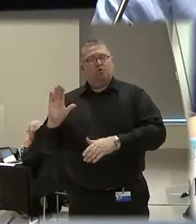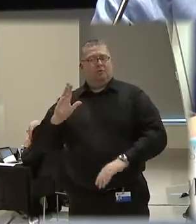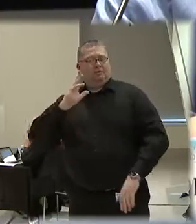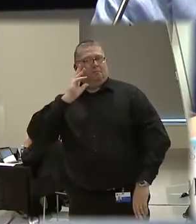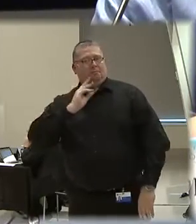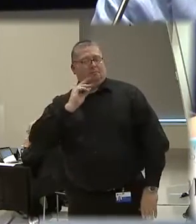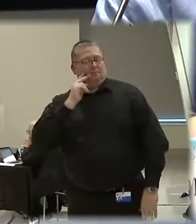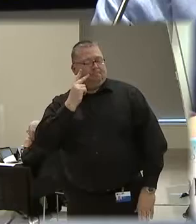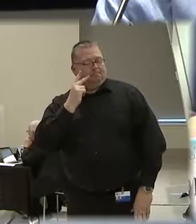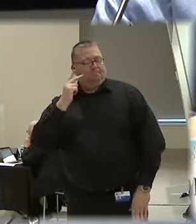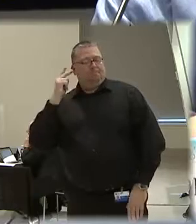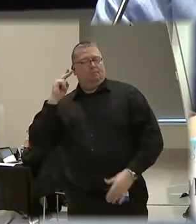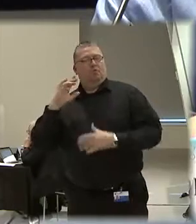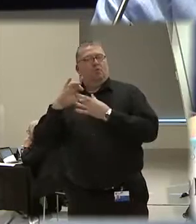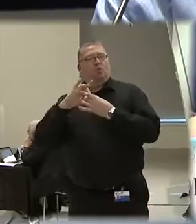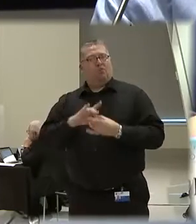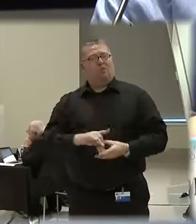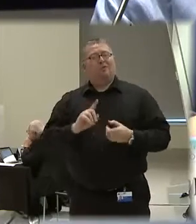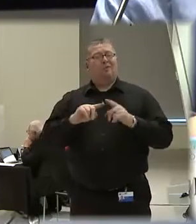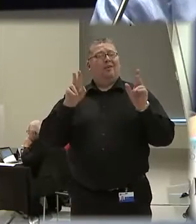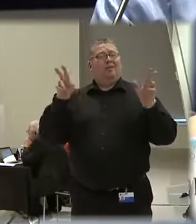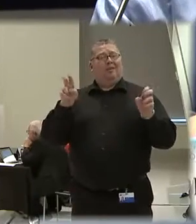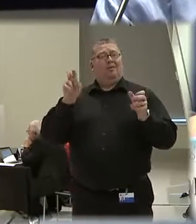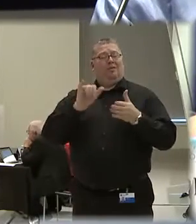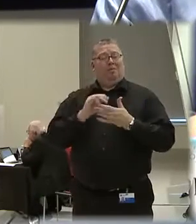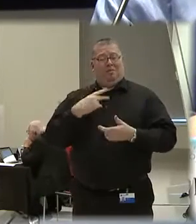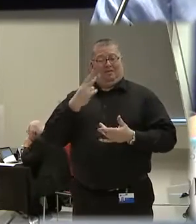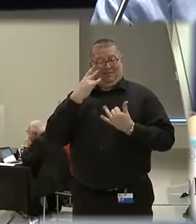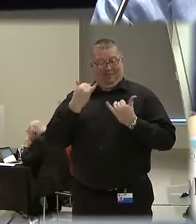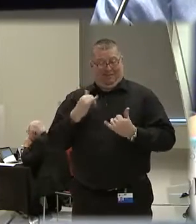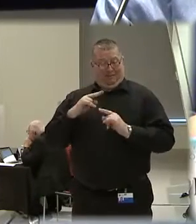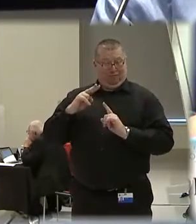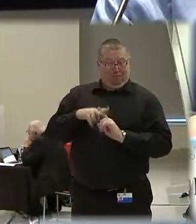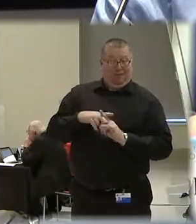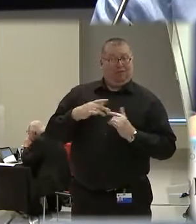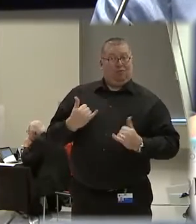experiences as it relates to issues that have been very relevant.